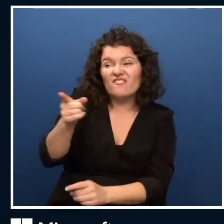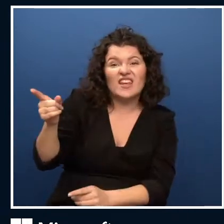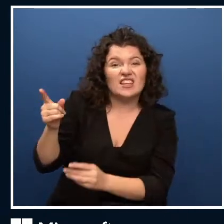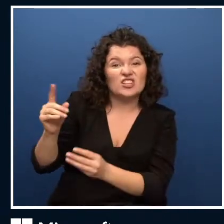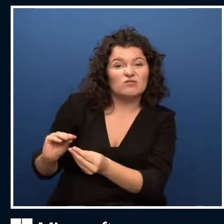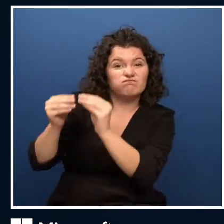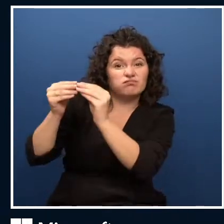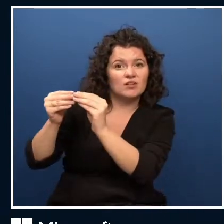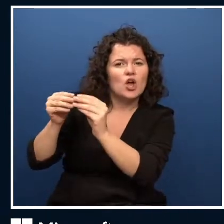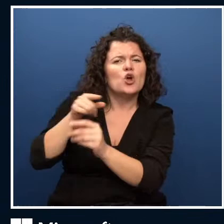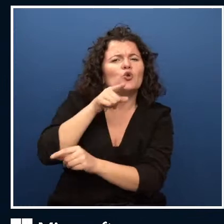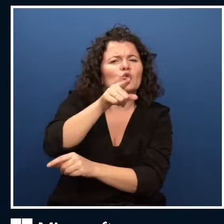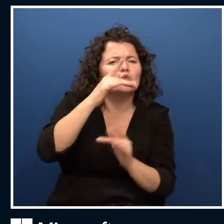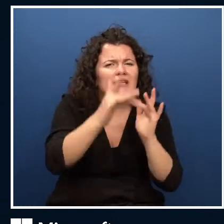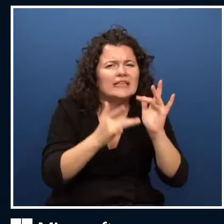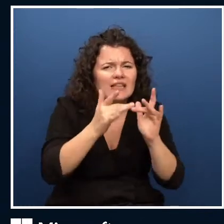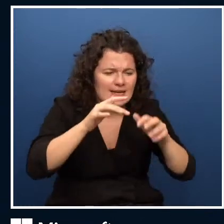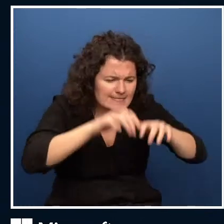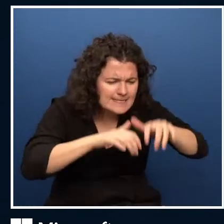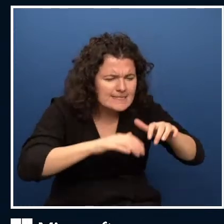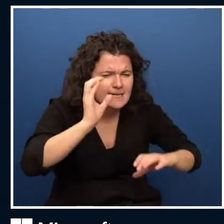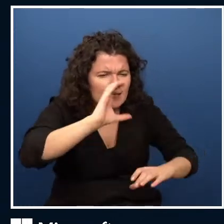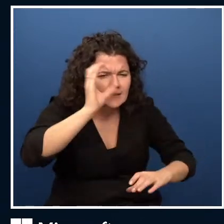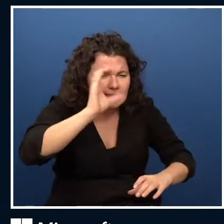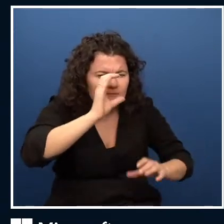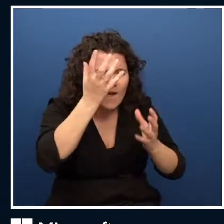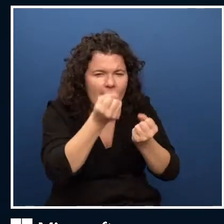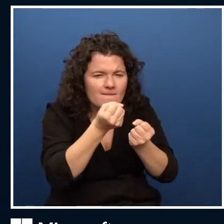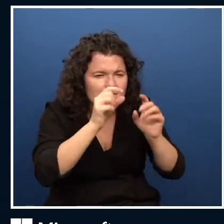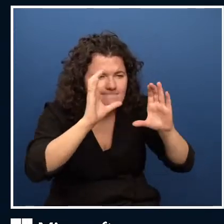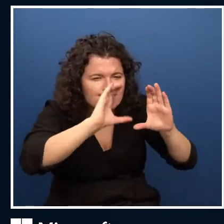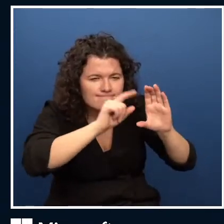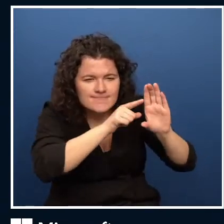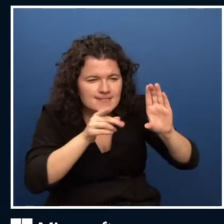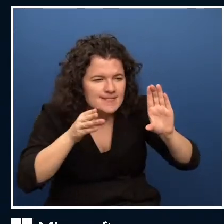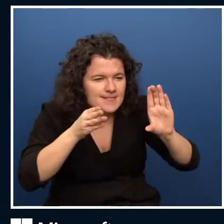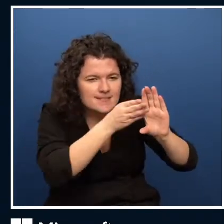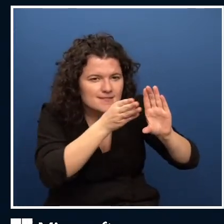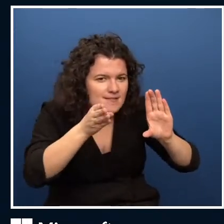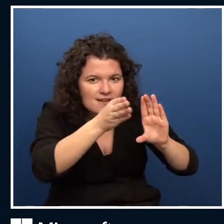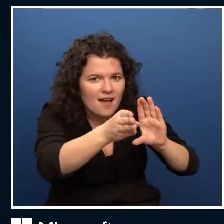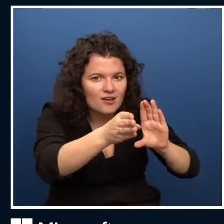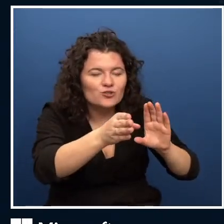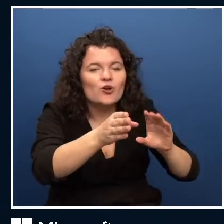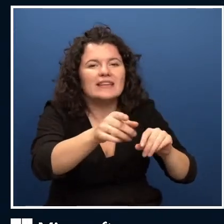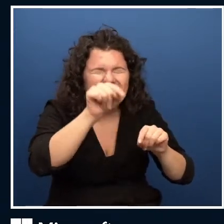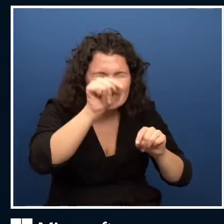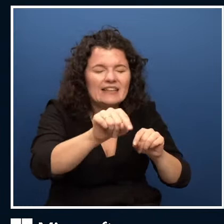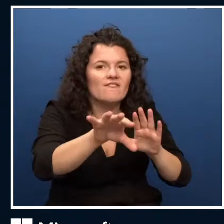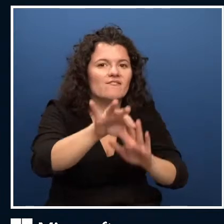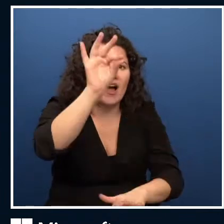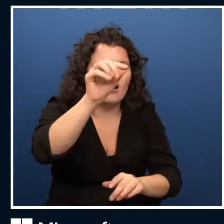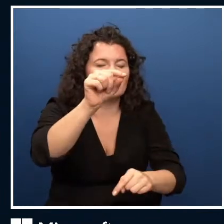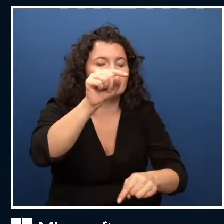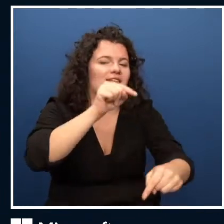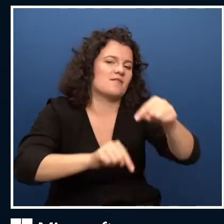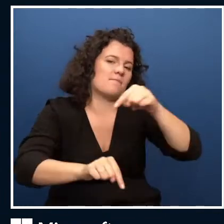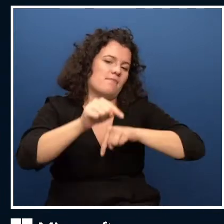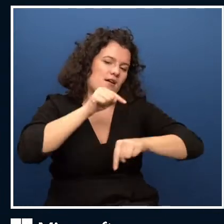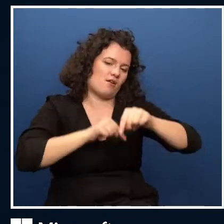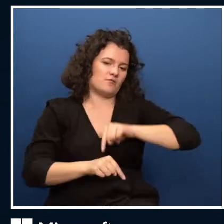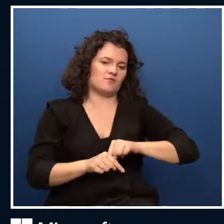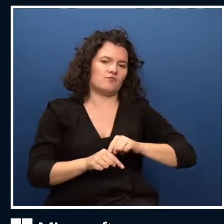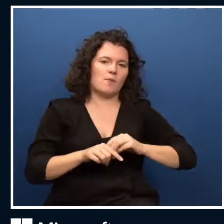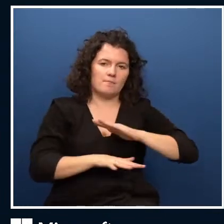the internet, and work your way backwards to building your product. Yeah.